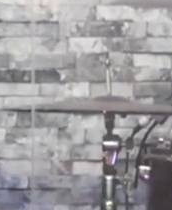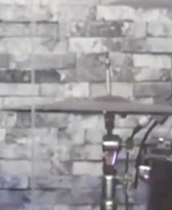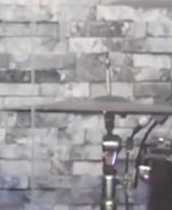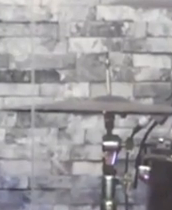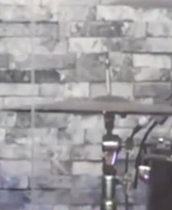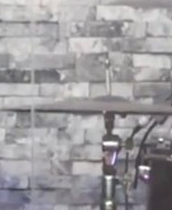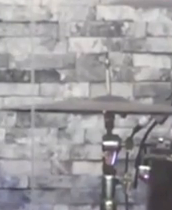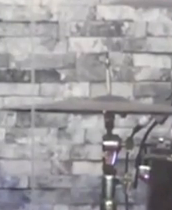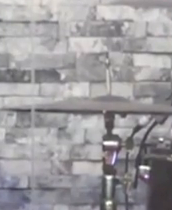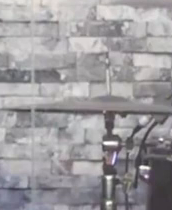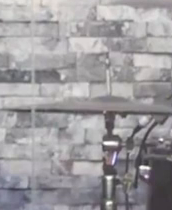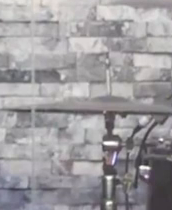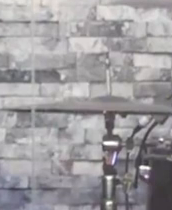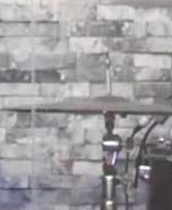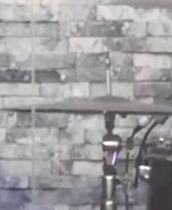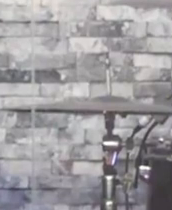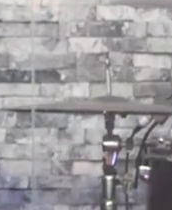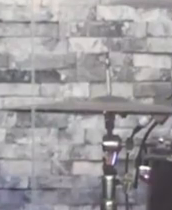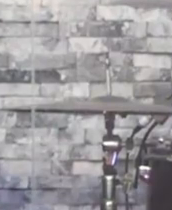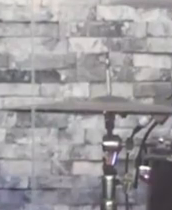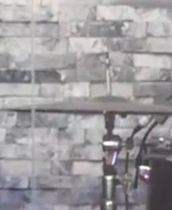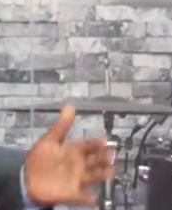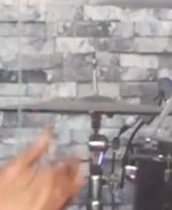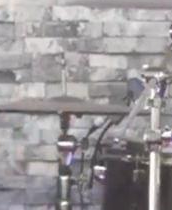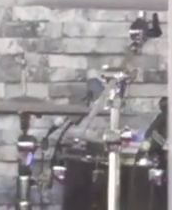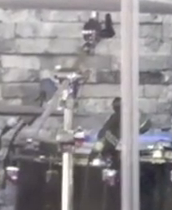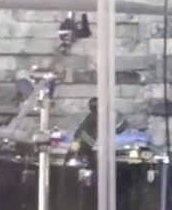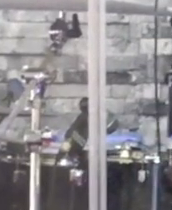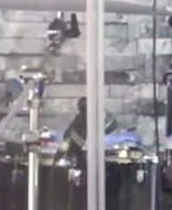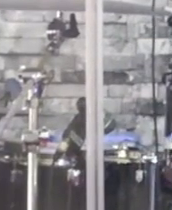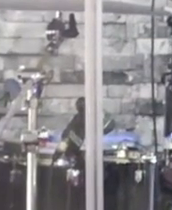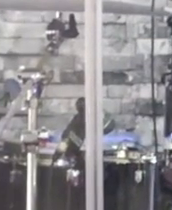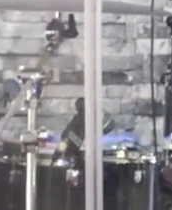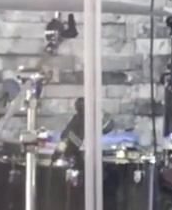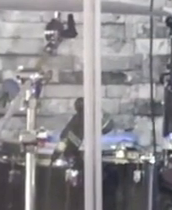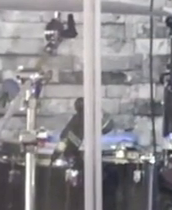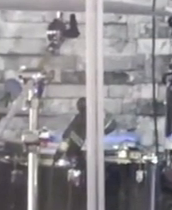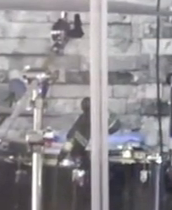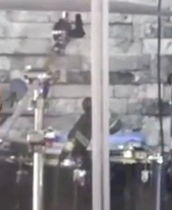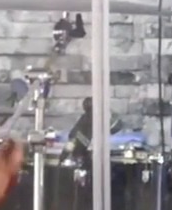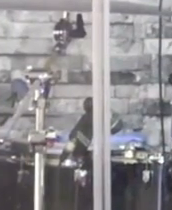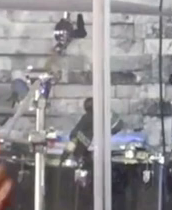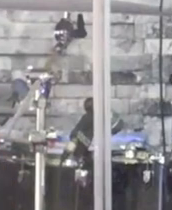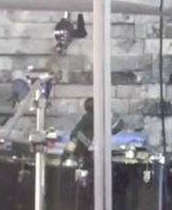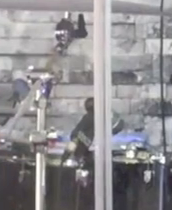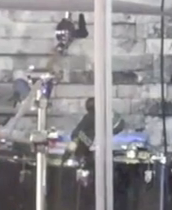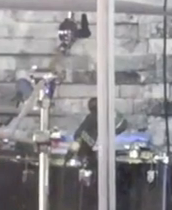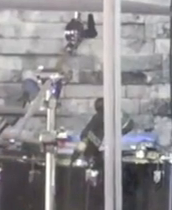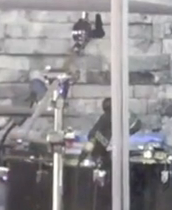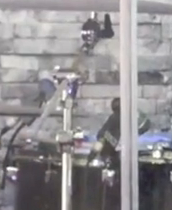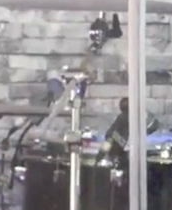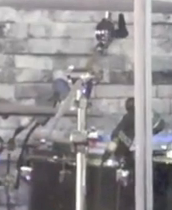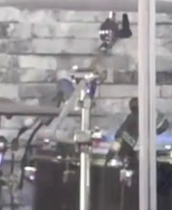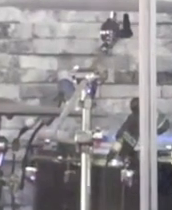kwamba kulikuwa na jumba ambalo alikuwa amepeana udhibitisho lakini lilikuwa limefeli. Now he turned to the pastor. Akageukia mchungaji. So how are you going to help me? Akamuuliza